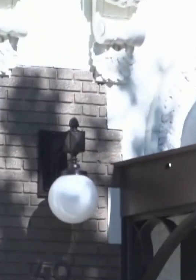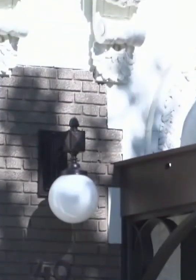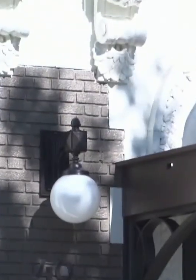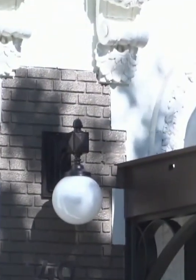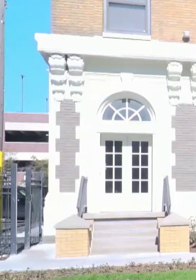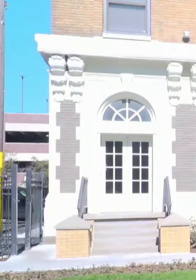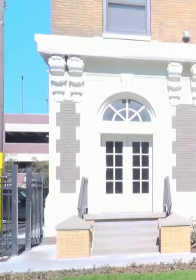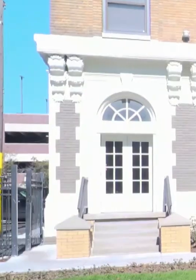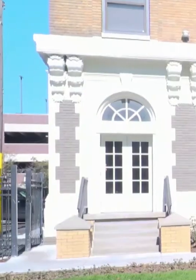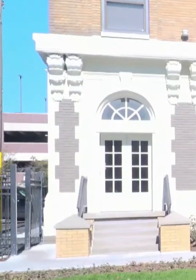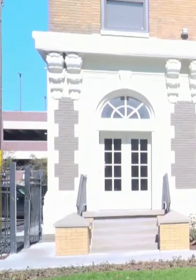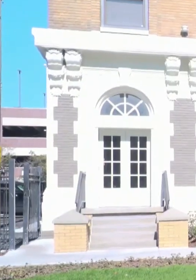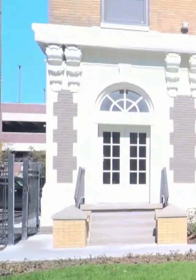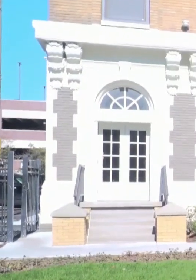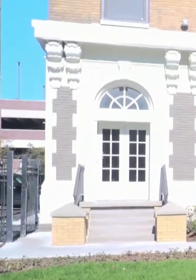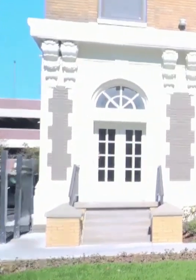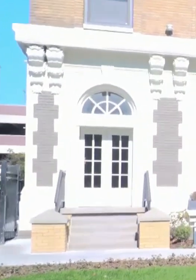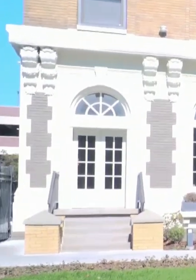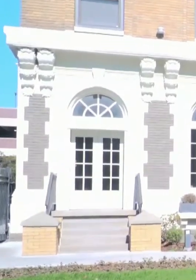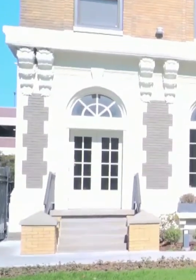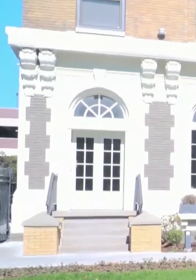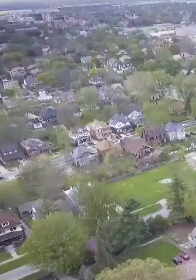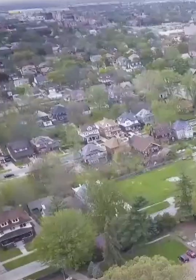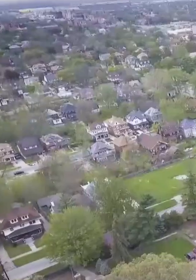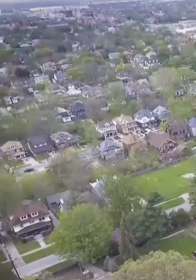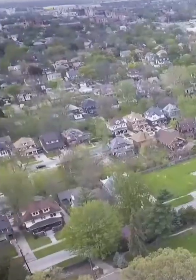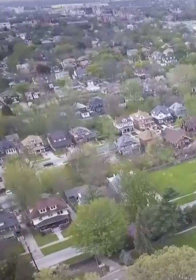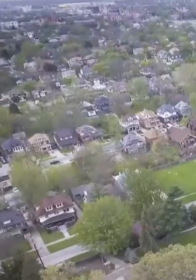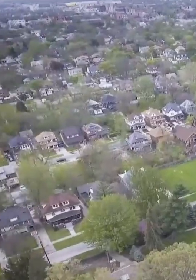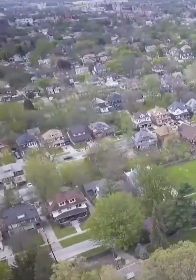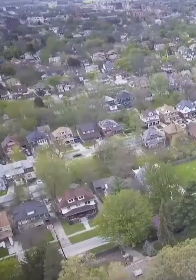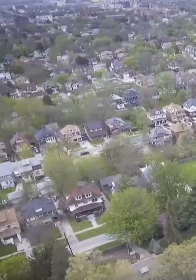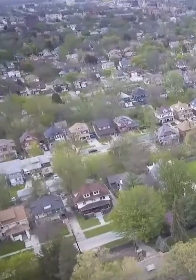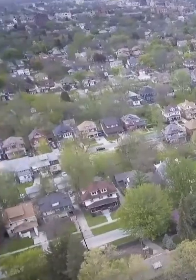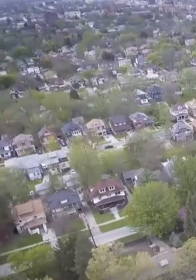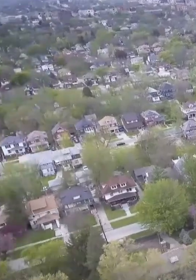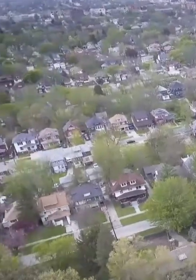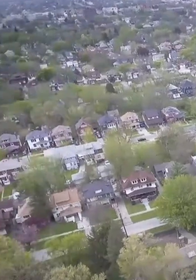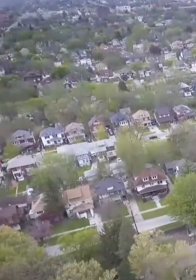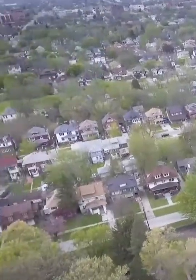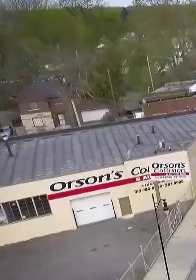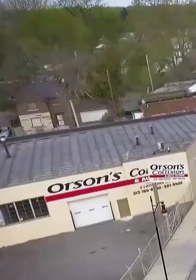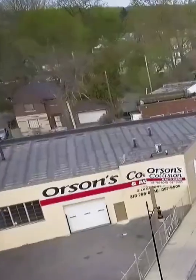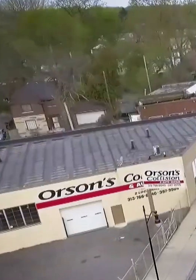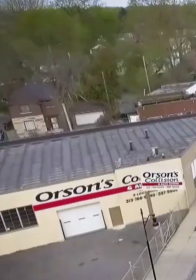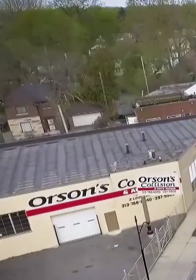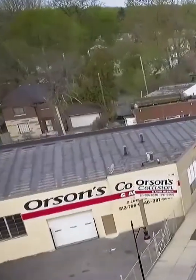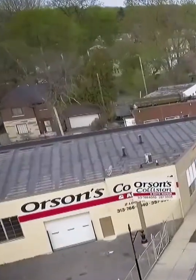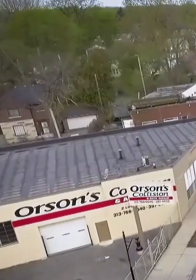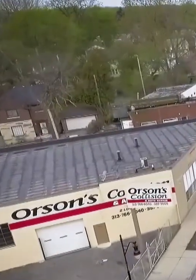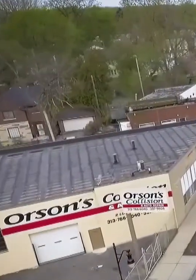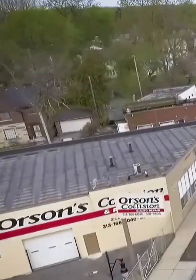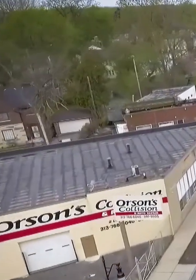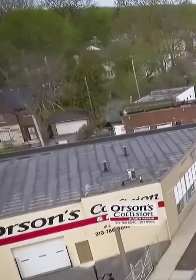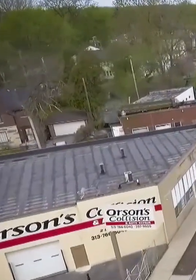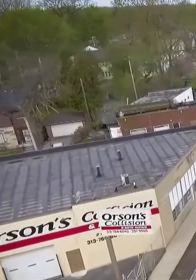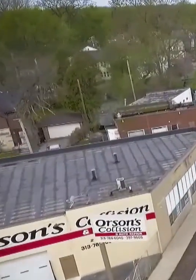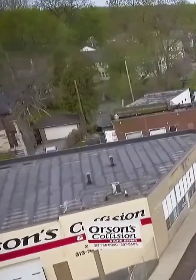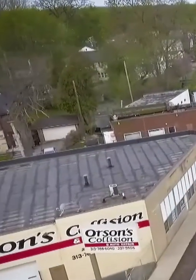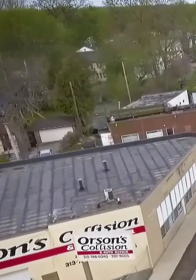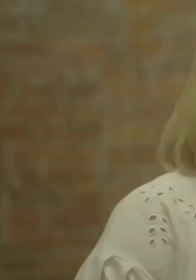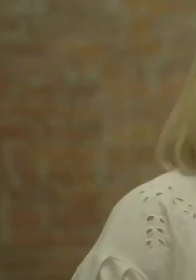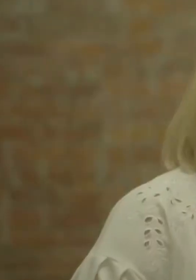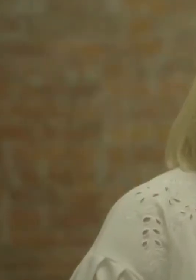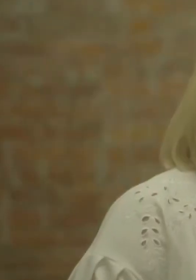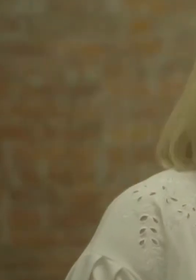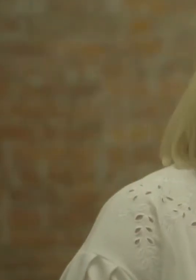running water. That's quality of a home. Safe haven for children. too many people throughout the United States and here in